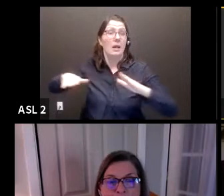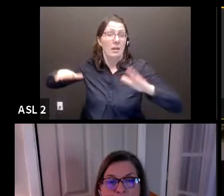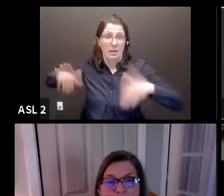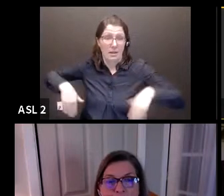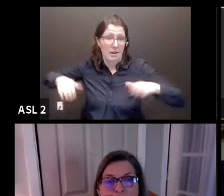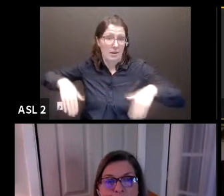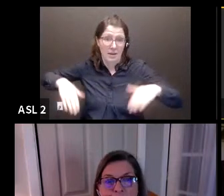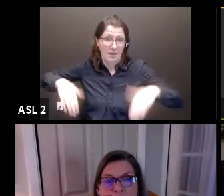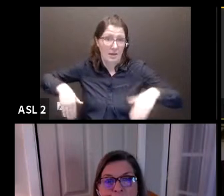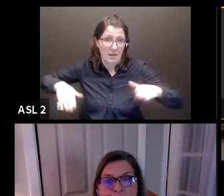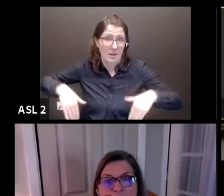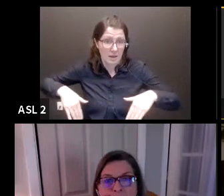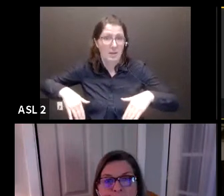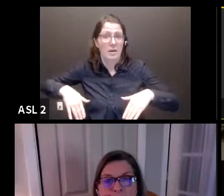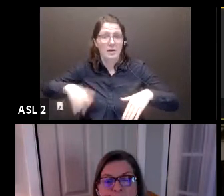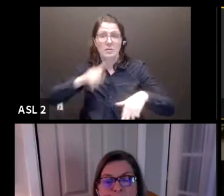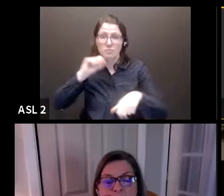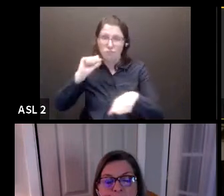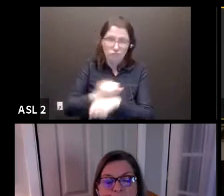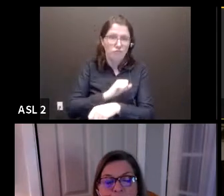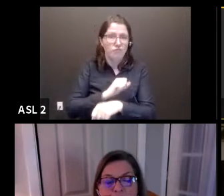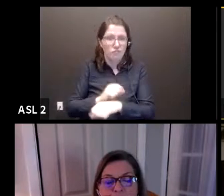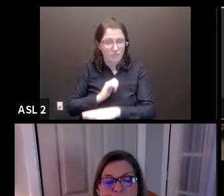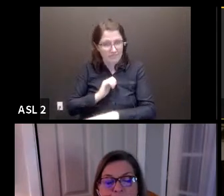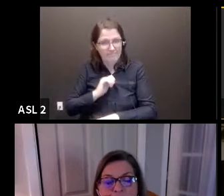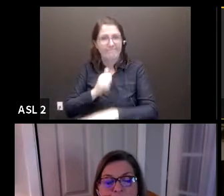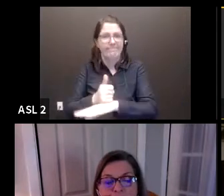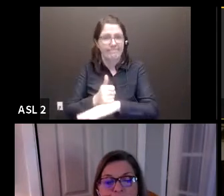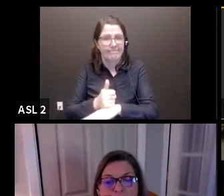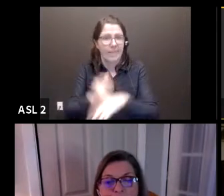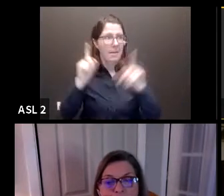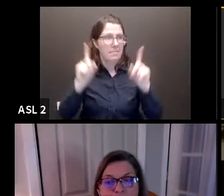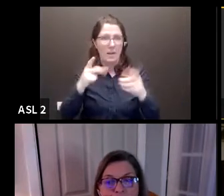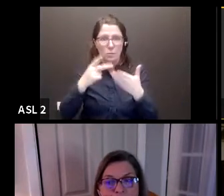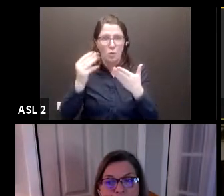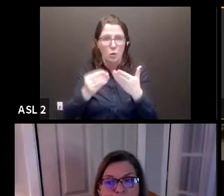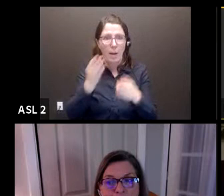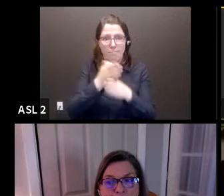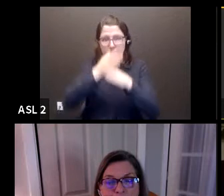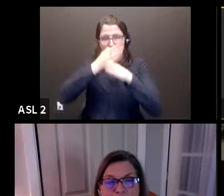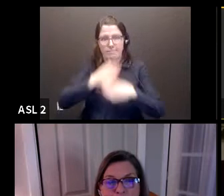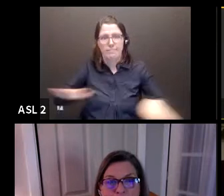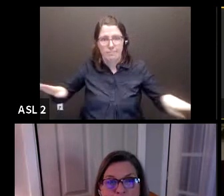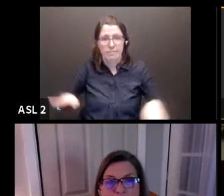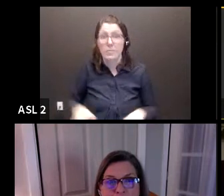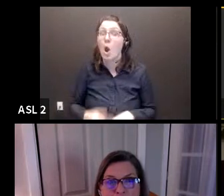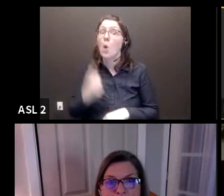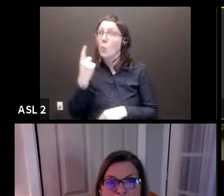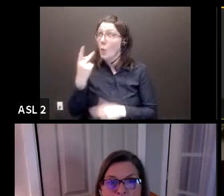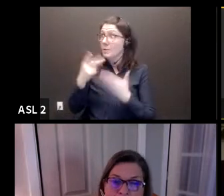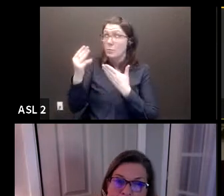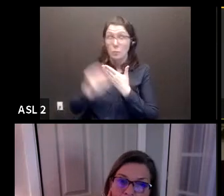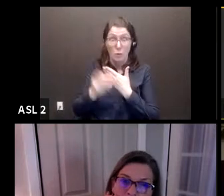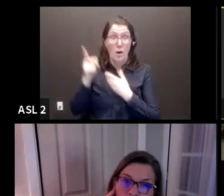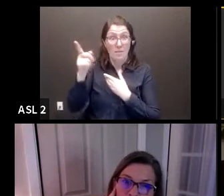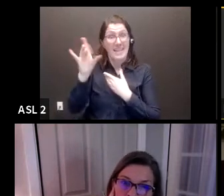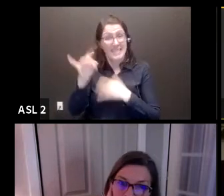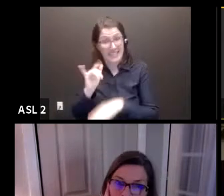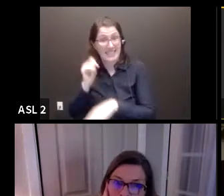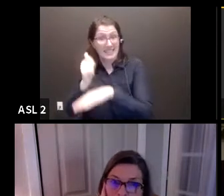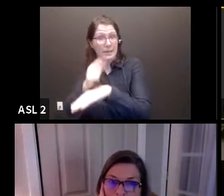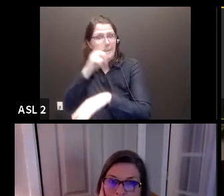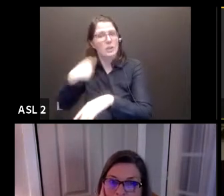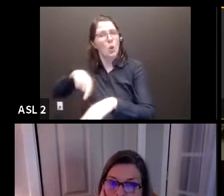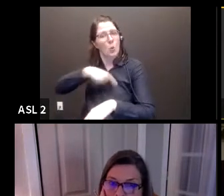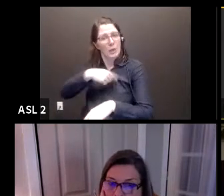to actually starting any type of program the only program that they have started on is the one that we started in transition through the help